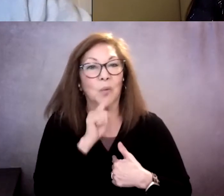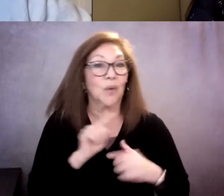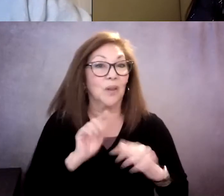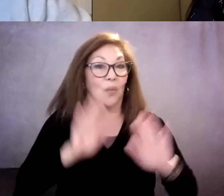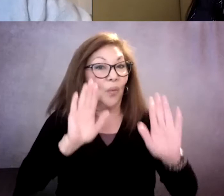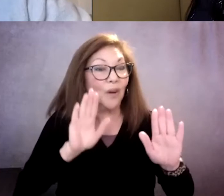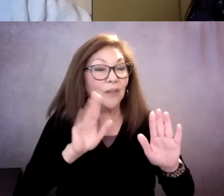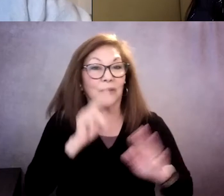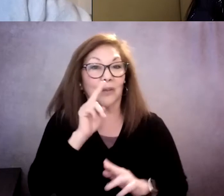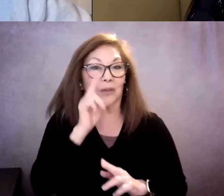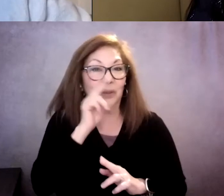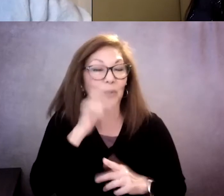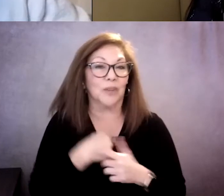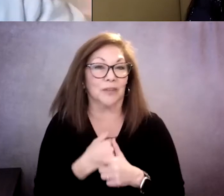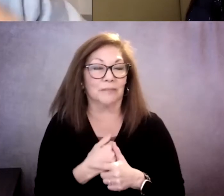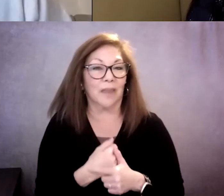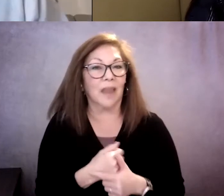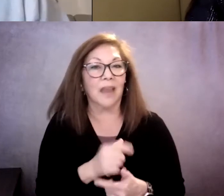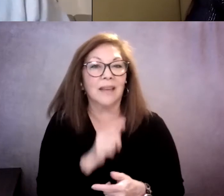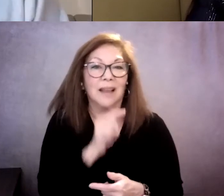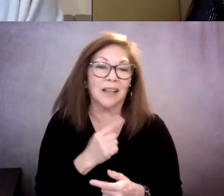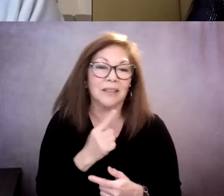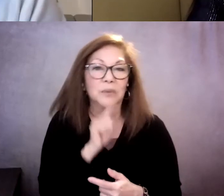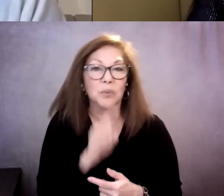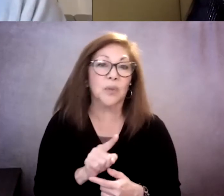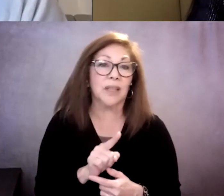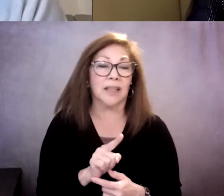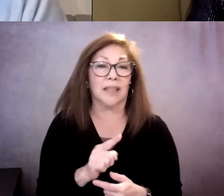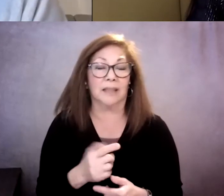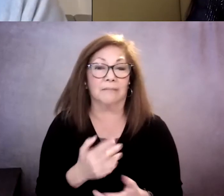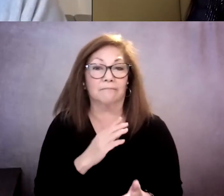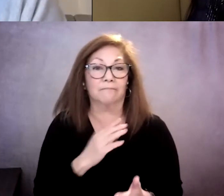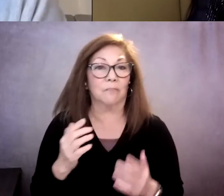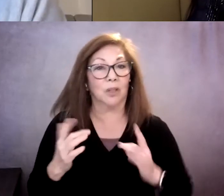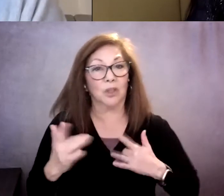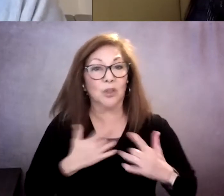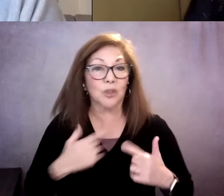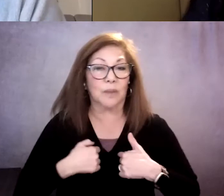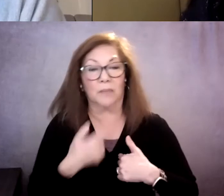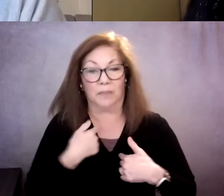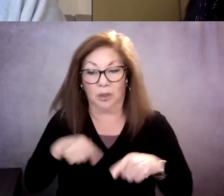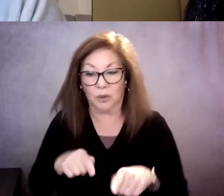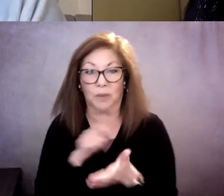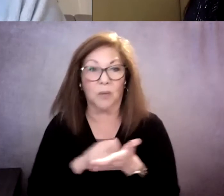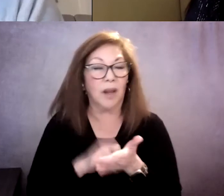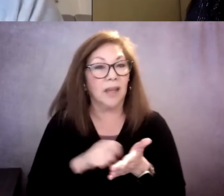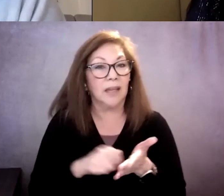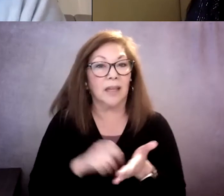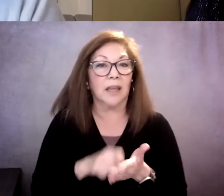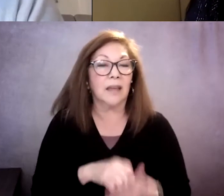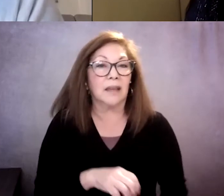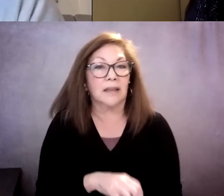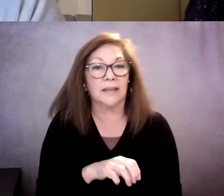sense of humor. And that is something that worried me too as I was writing, because so much of the scholarly